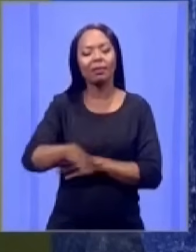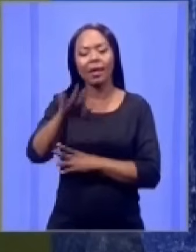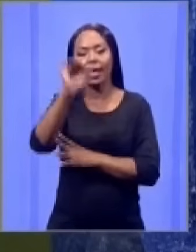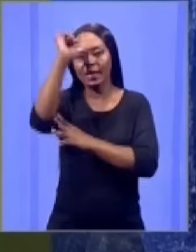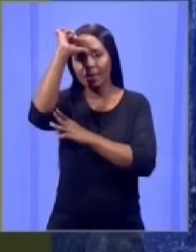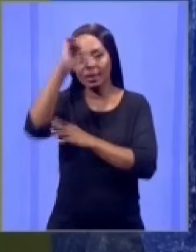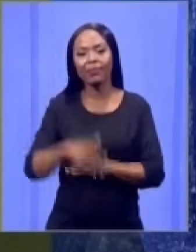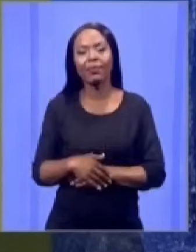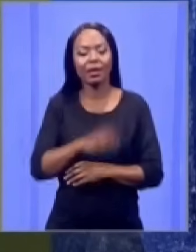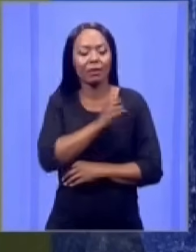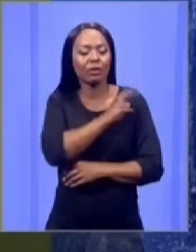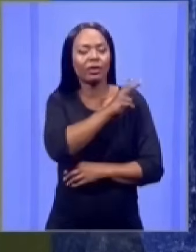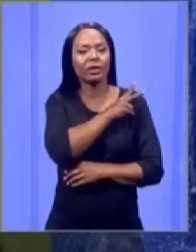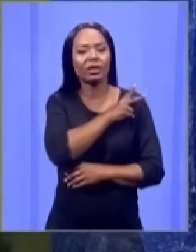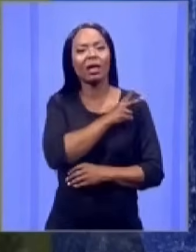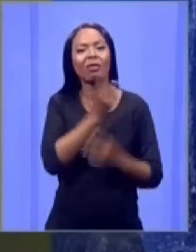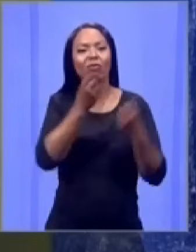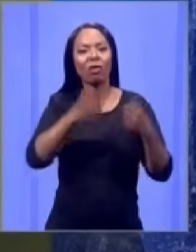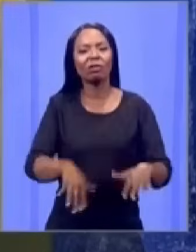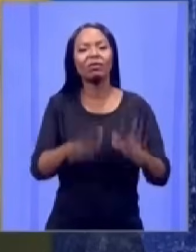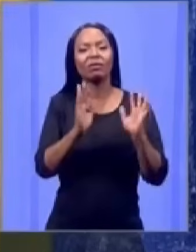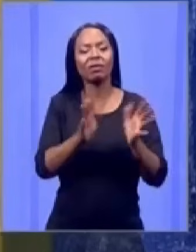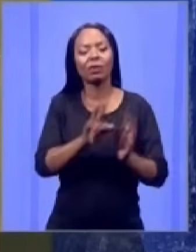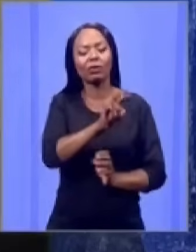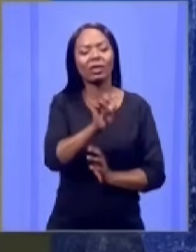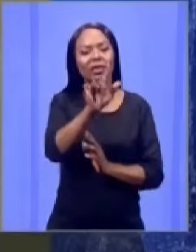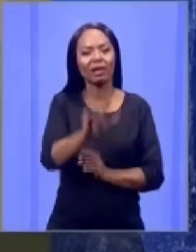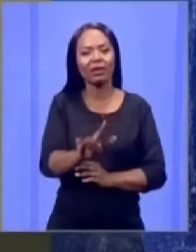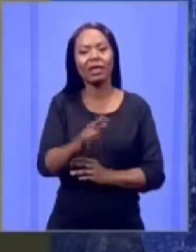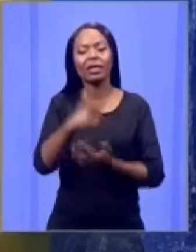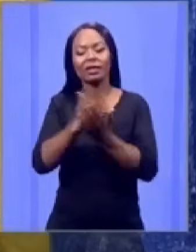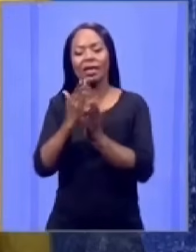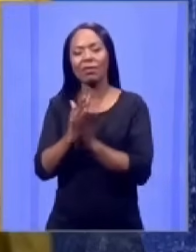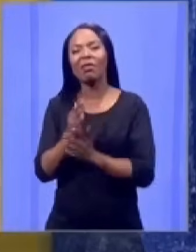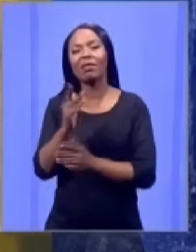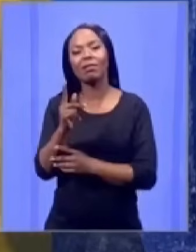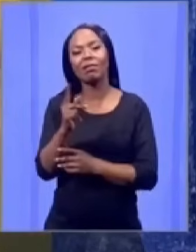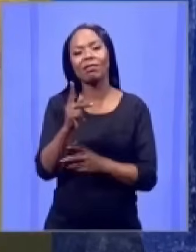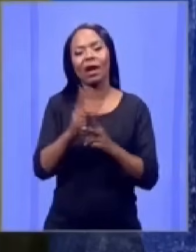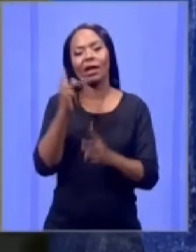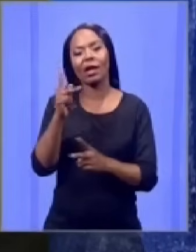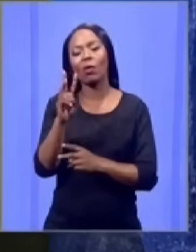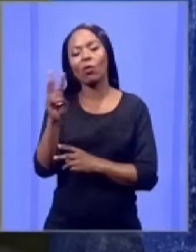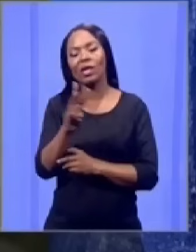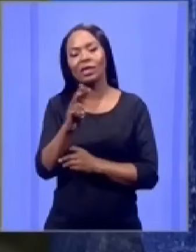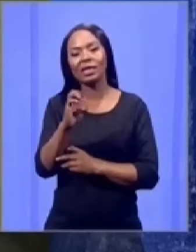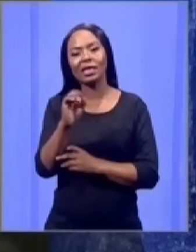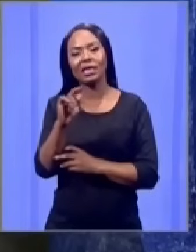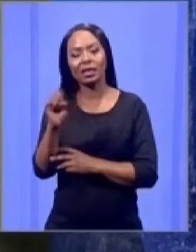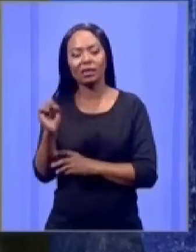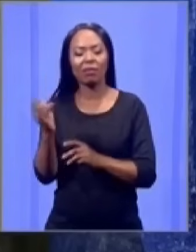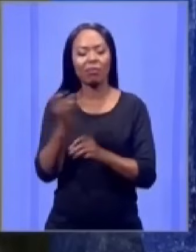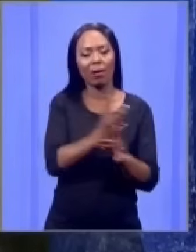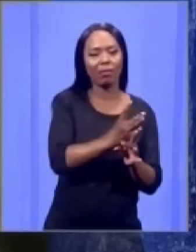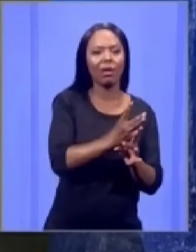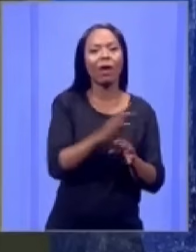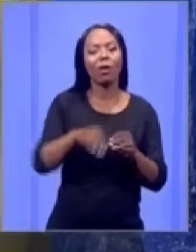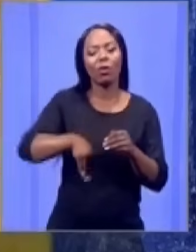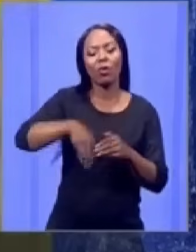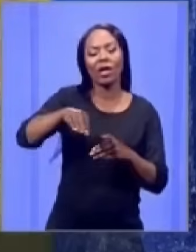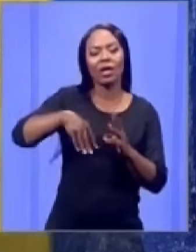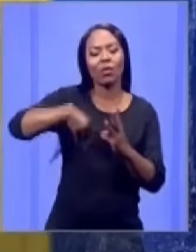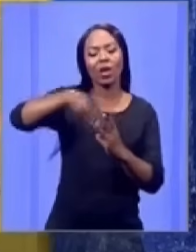Di-Proteas di ile tsa hlolwa ka 2007 ho di-semi-finale ke West Indies ka di-wicket tse supileng. La o le jwalo ditsebi